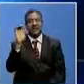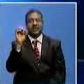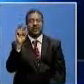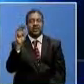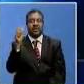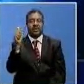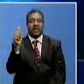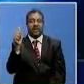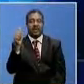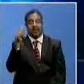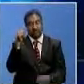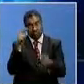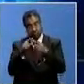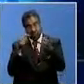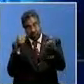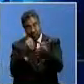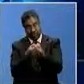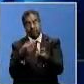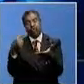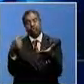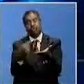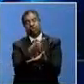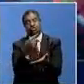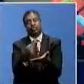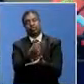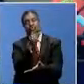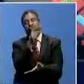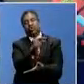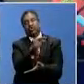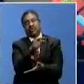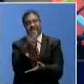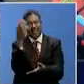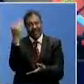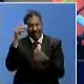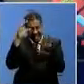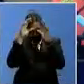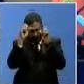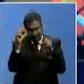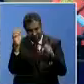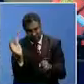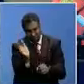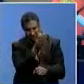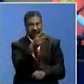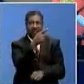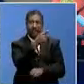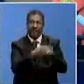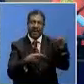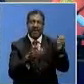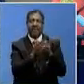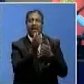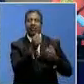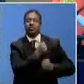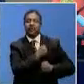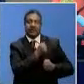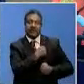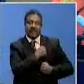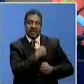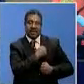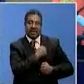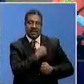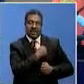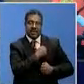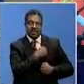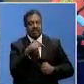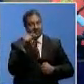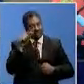Where President Alpha Conde has been ousted by the military. The following the ECOWAS has been working at restoring civilian rule